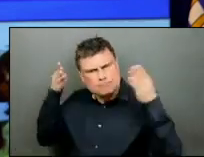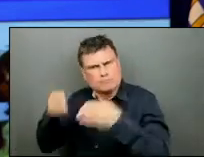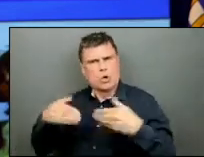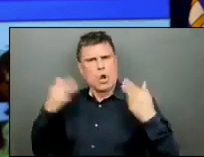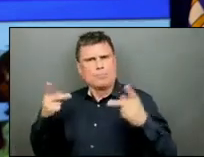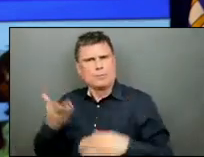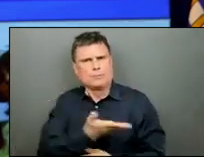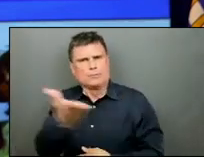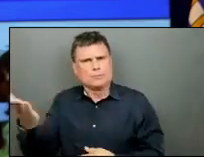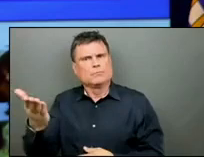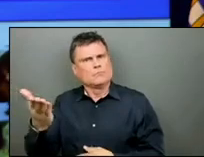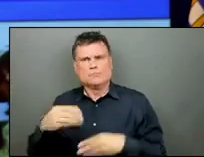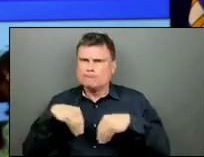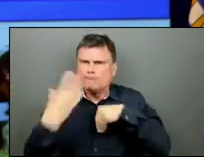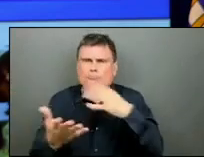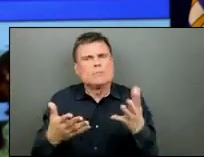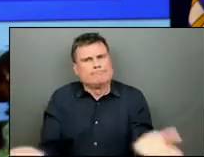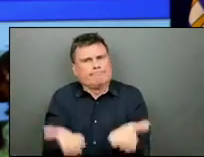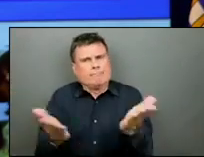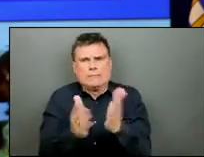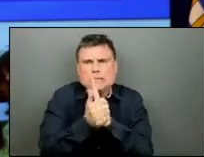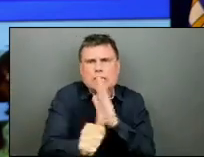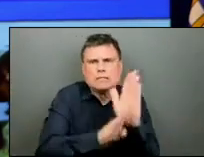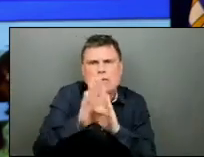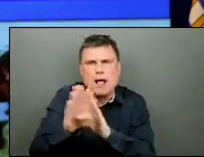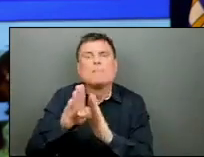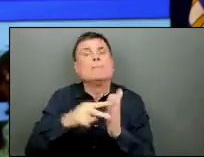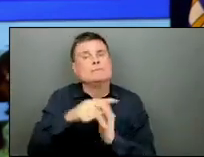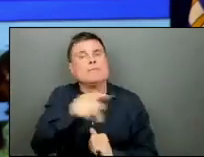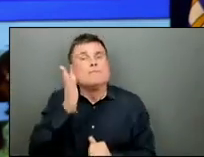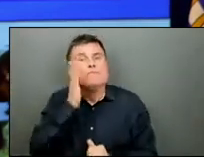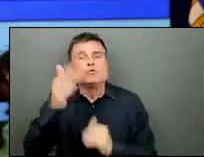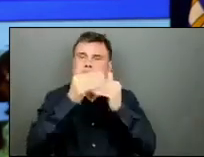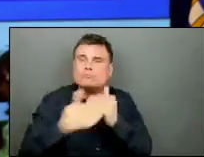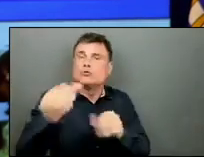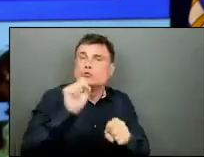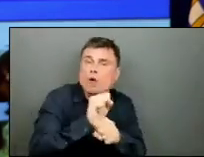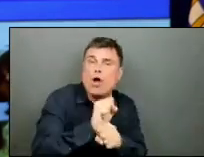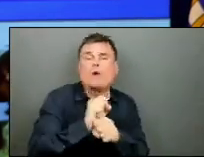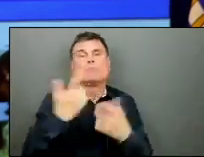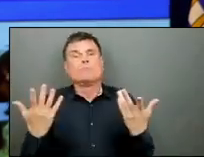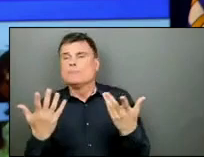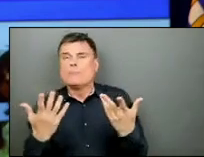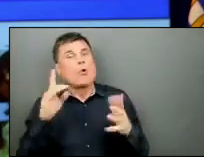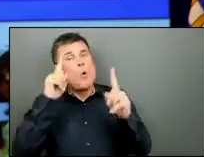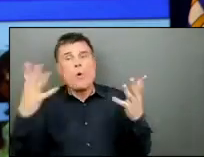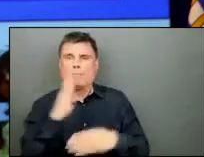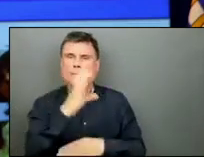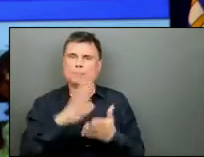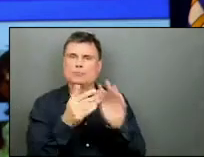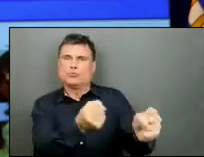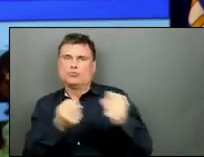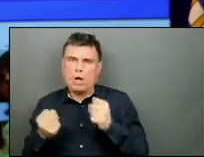of skills that meet future needs and help us build a stronger BC. I want to highlight that many of the programs that we're